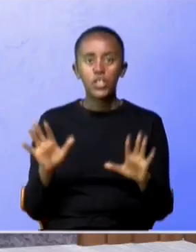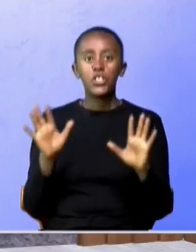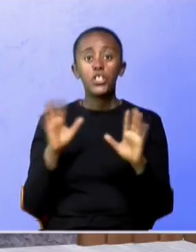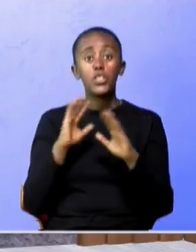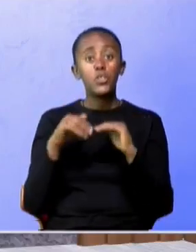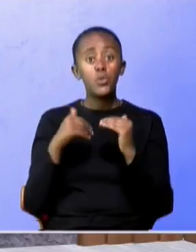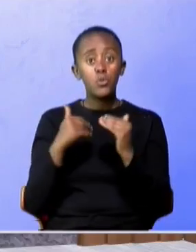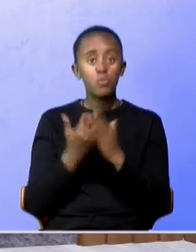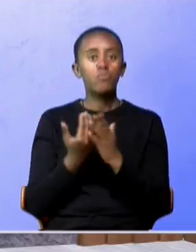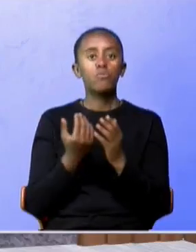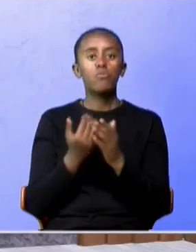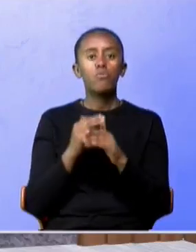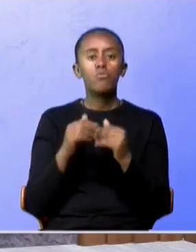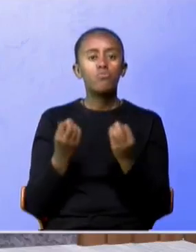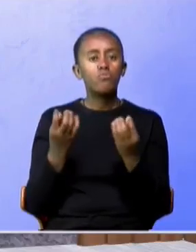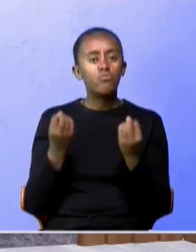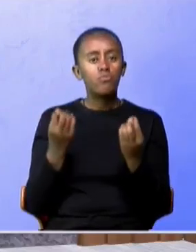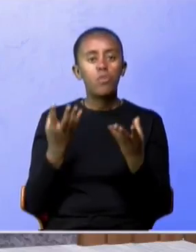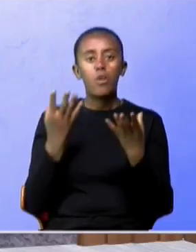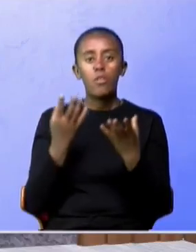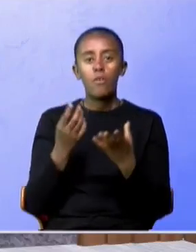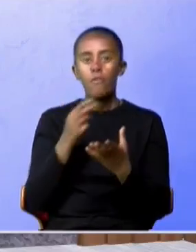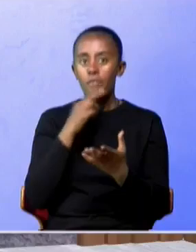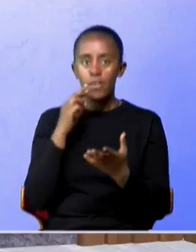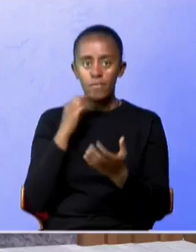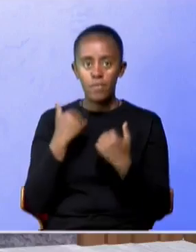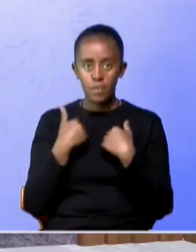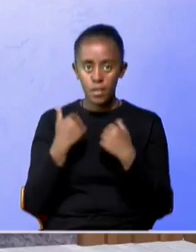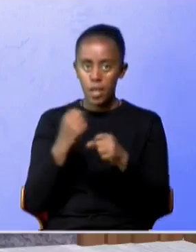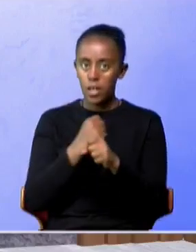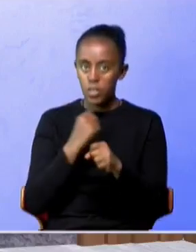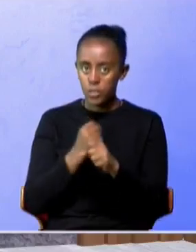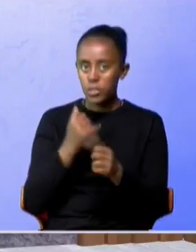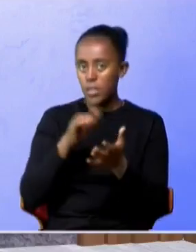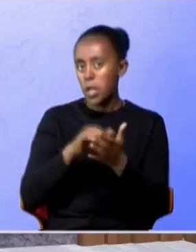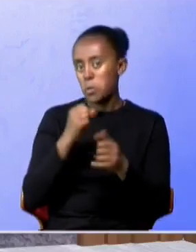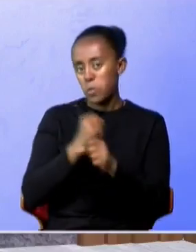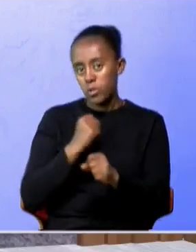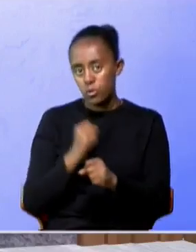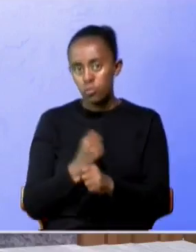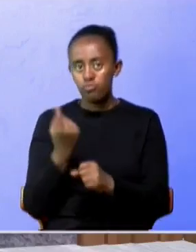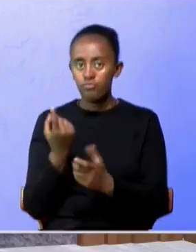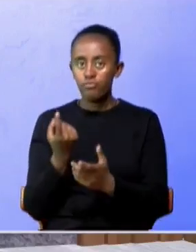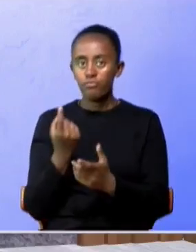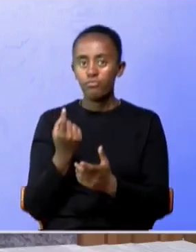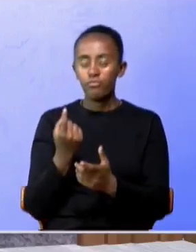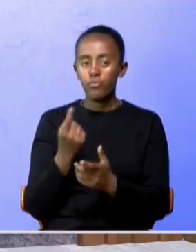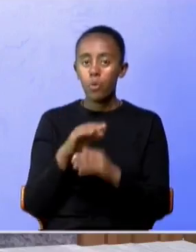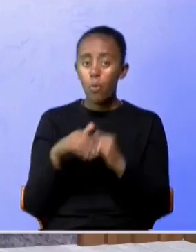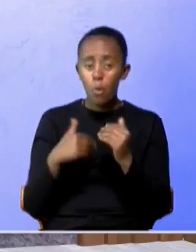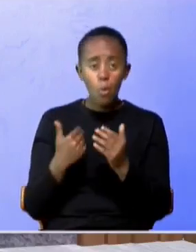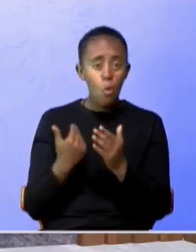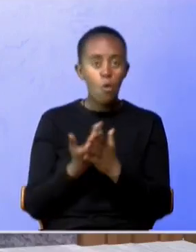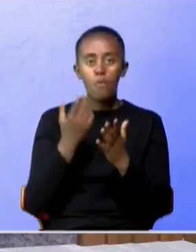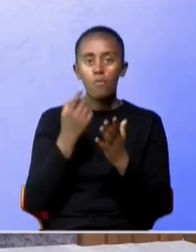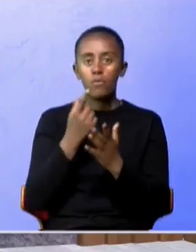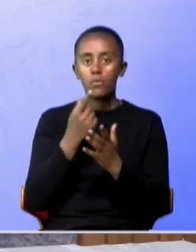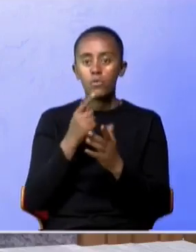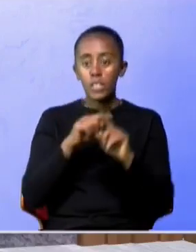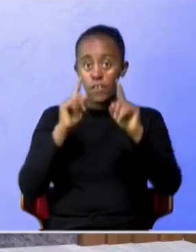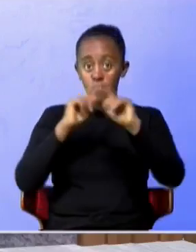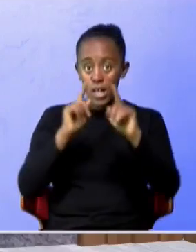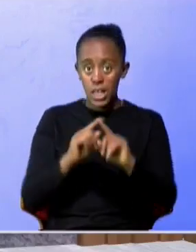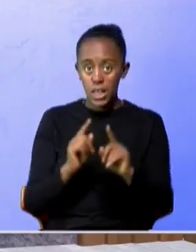we have a lot of verbs, actions that we do. So if we have all of those